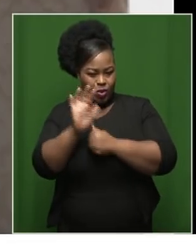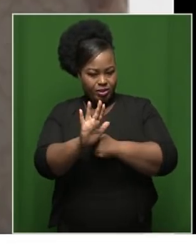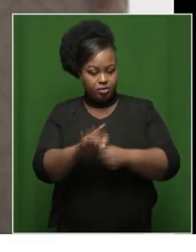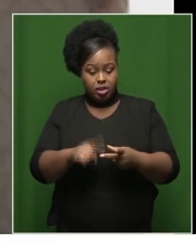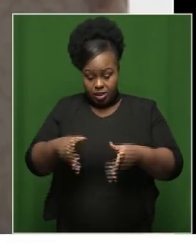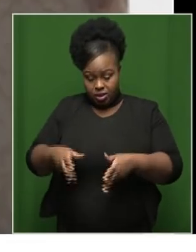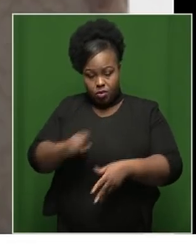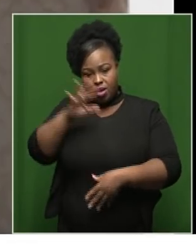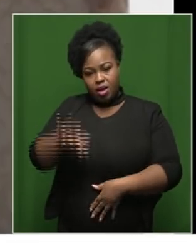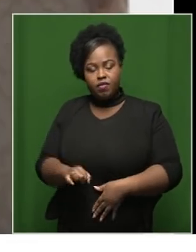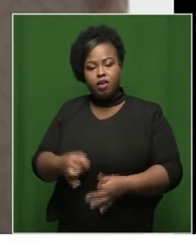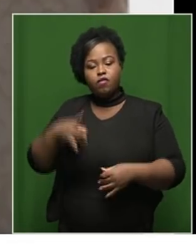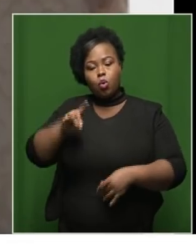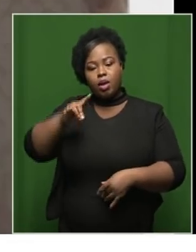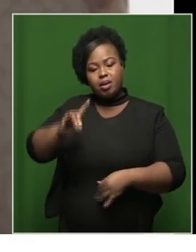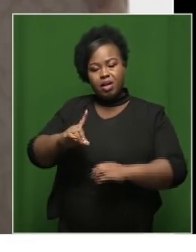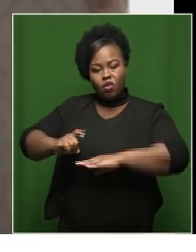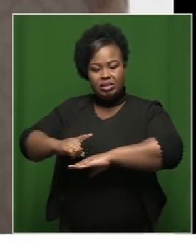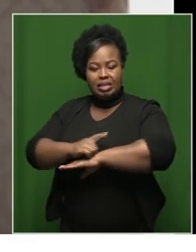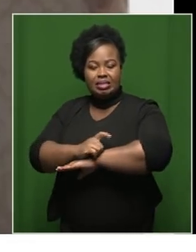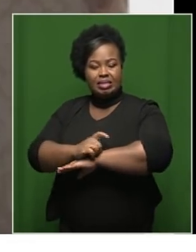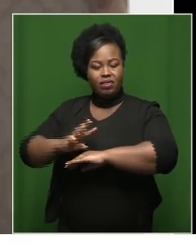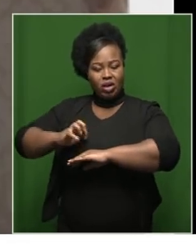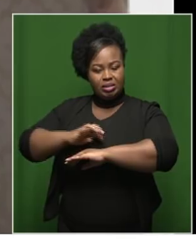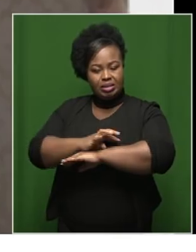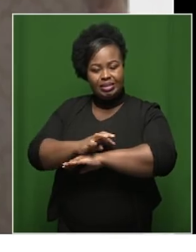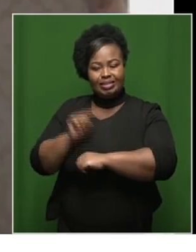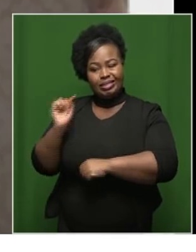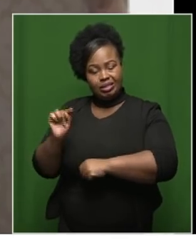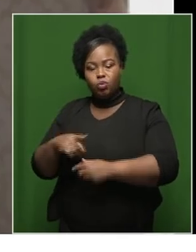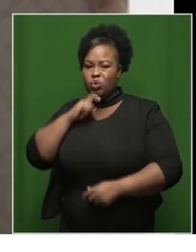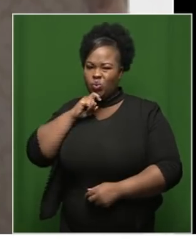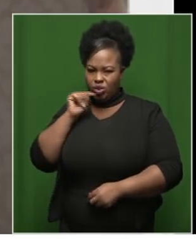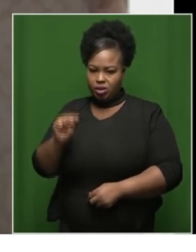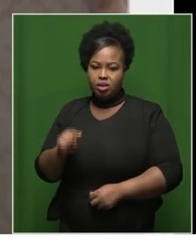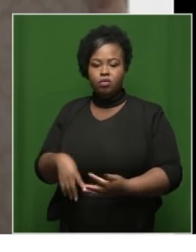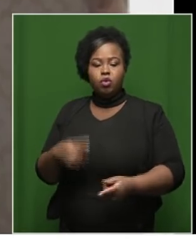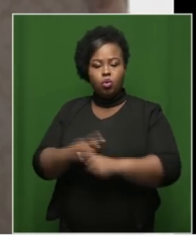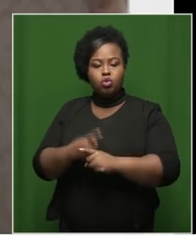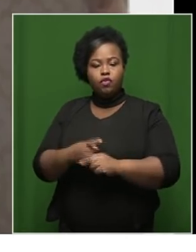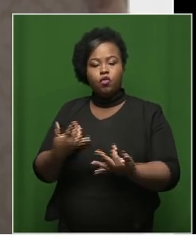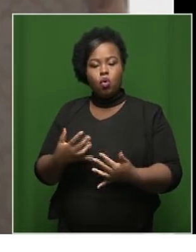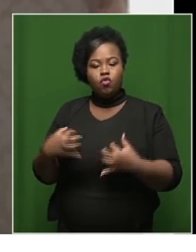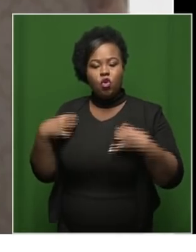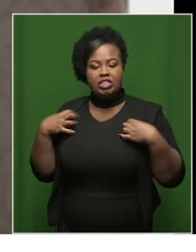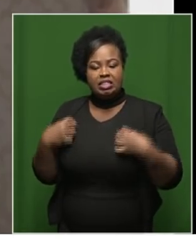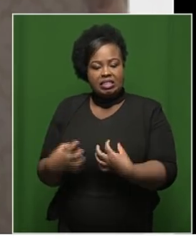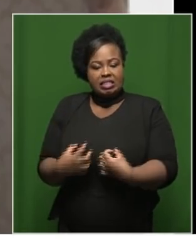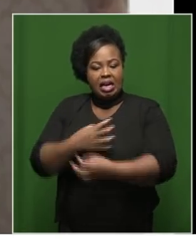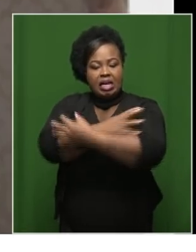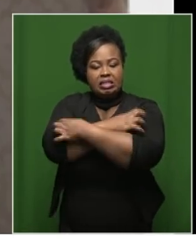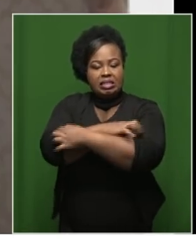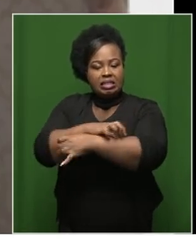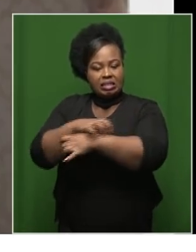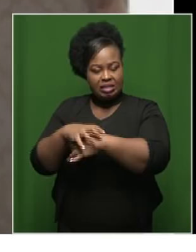South Africa for lice, for parasites, and for so it can be used, and for scabies. So it has been used in South Africa for